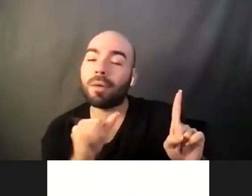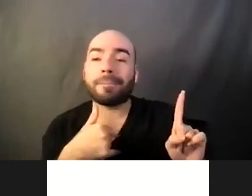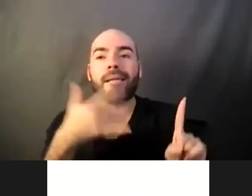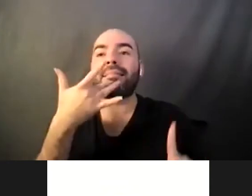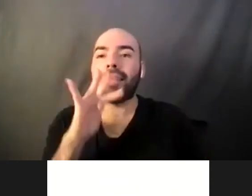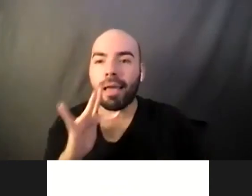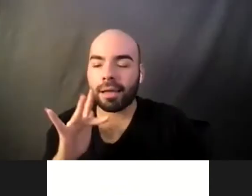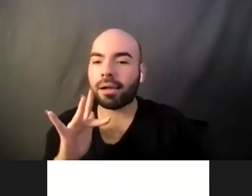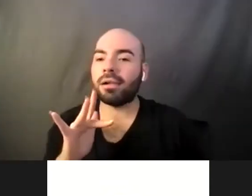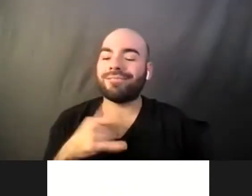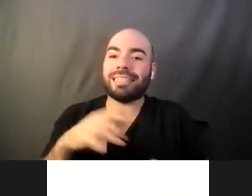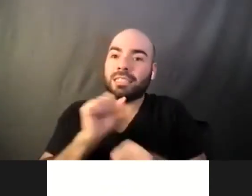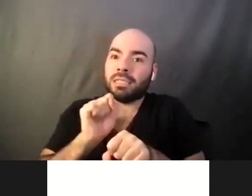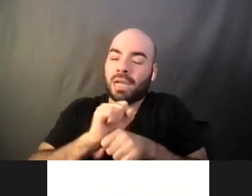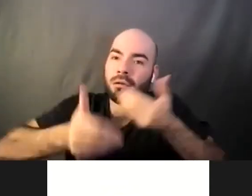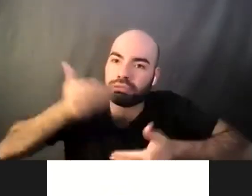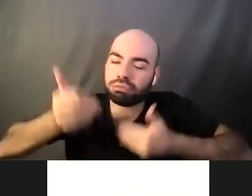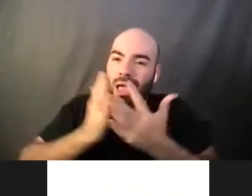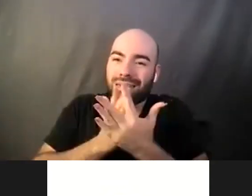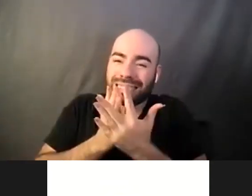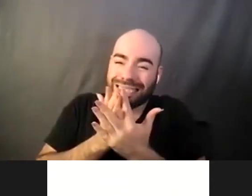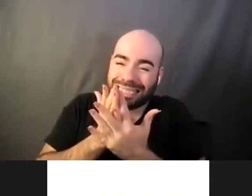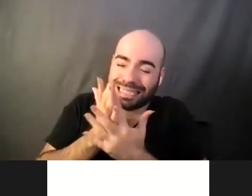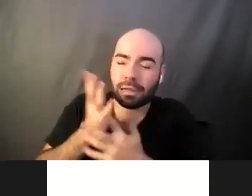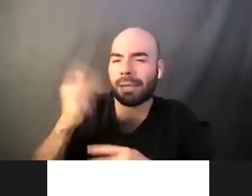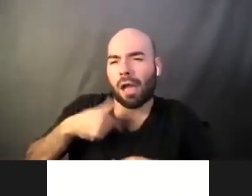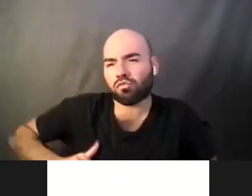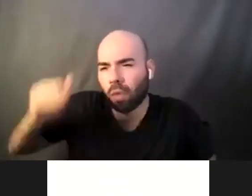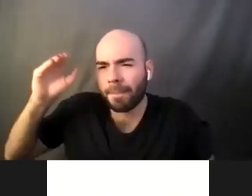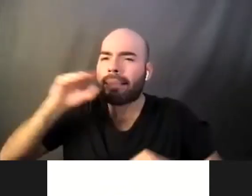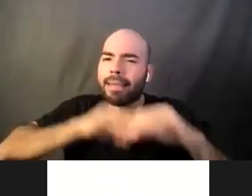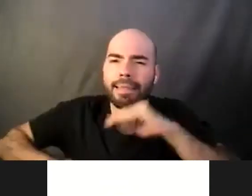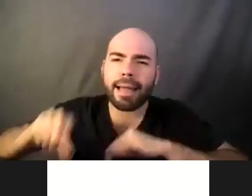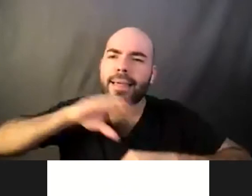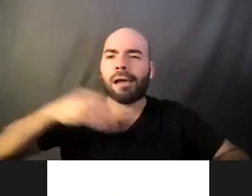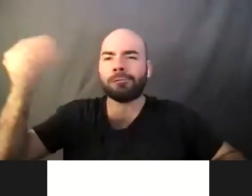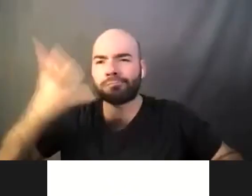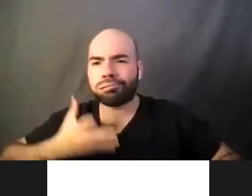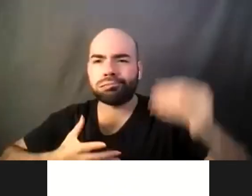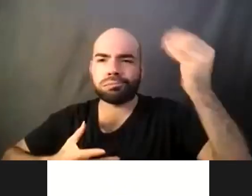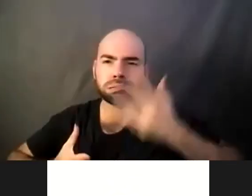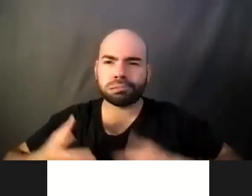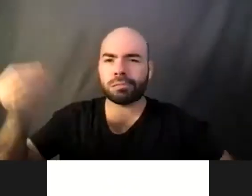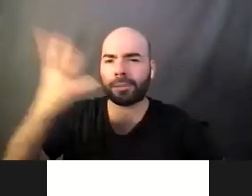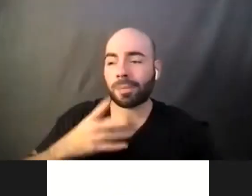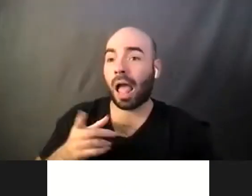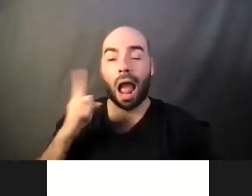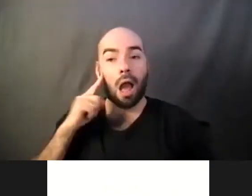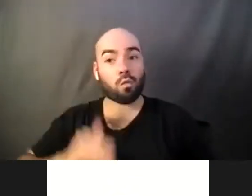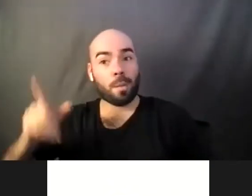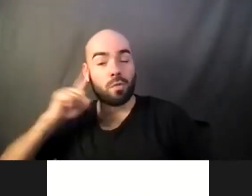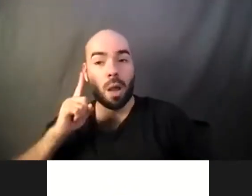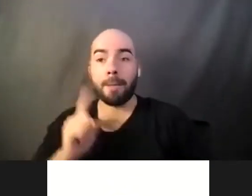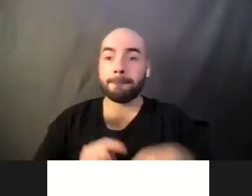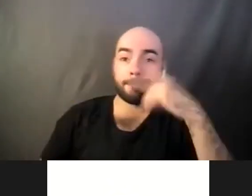come out the other side of the lies that I was told around. I grew up thinking, being Black and gay, that I would never find